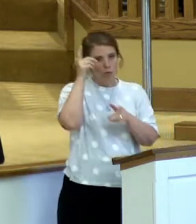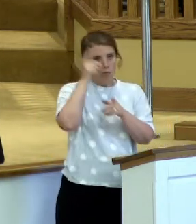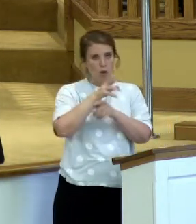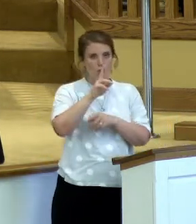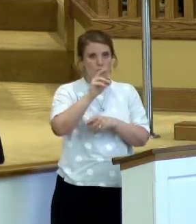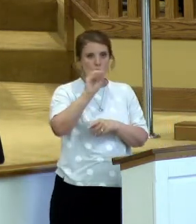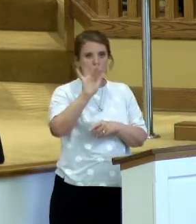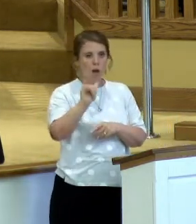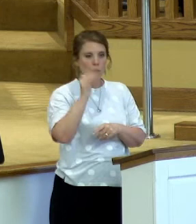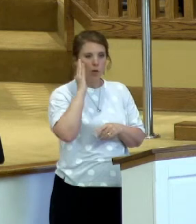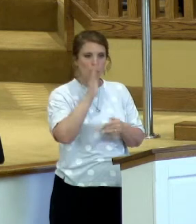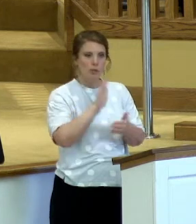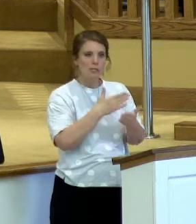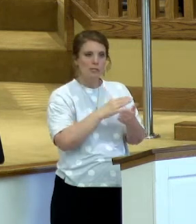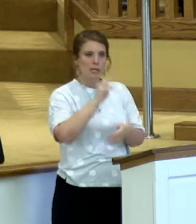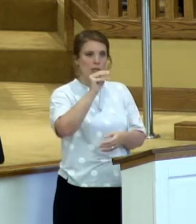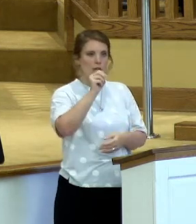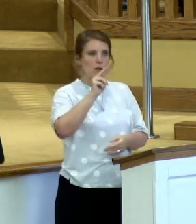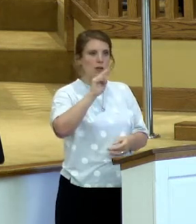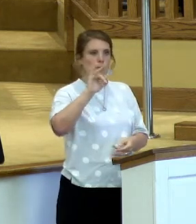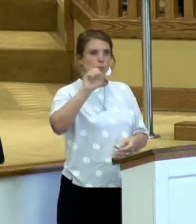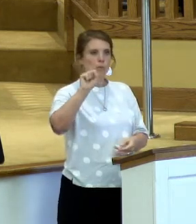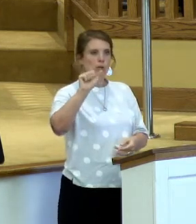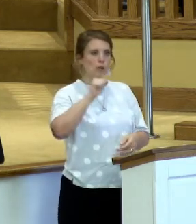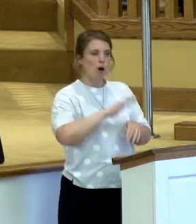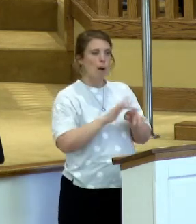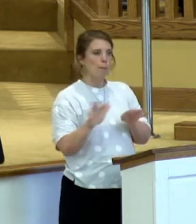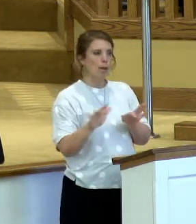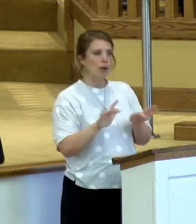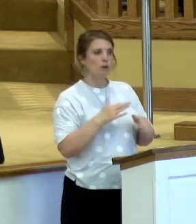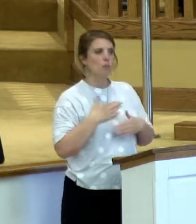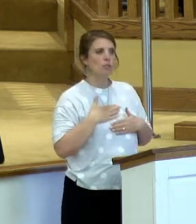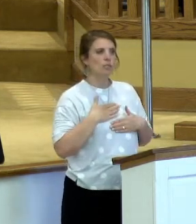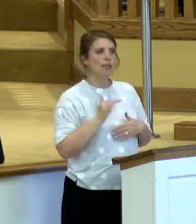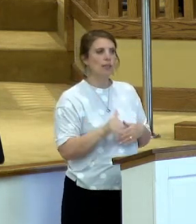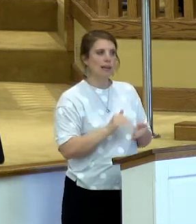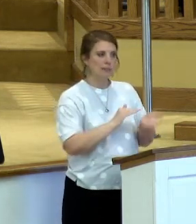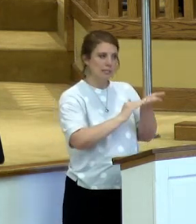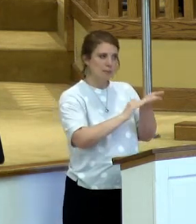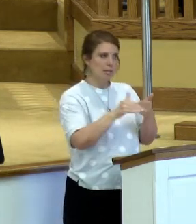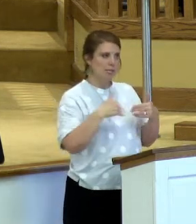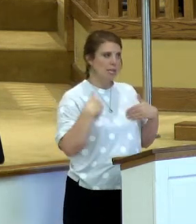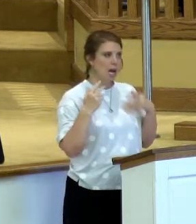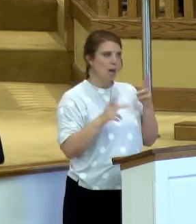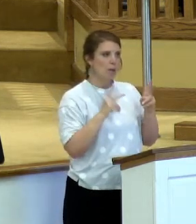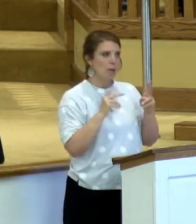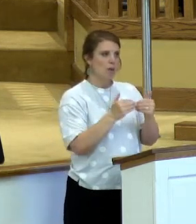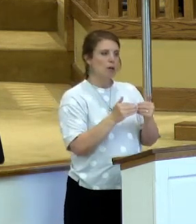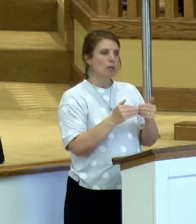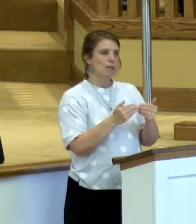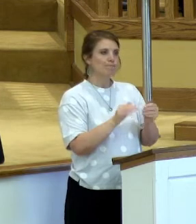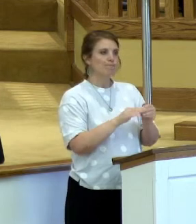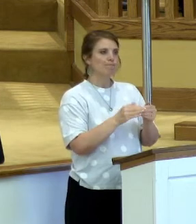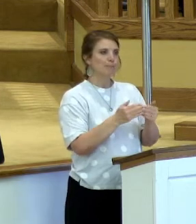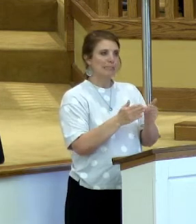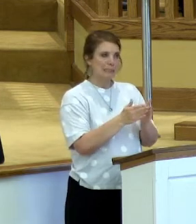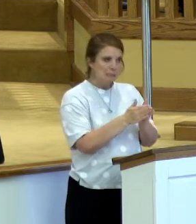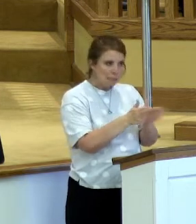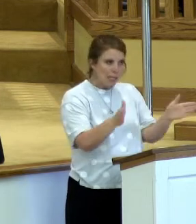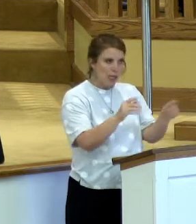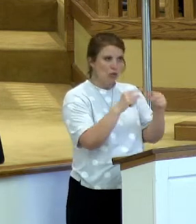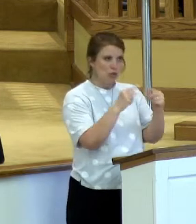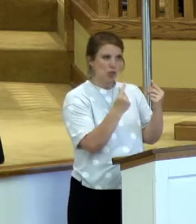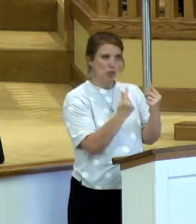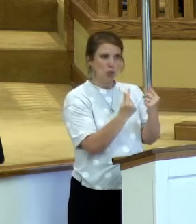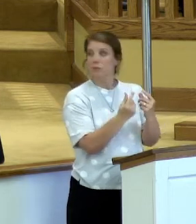Brother Robbie's going to come sing for us tonight. Miss Marissa's on the piano. Appreciate that. And then we will dismiss our young people and split up into groups. I'm